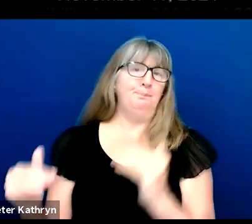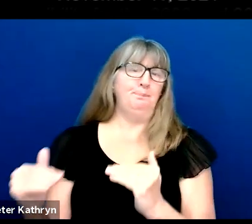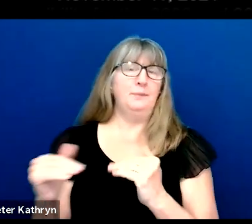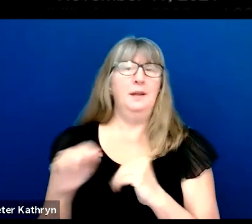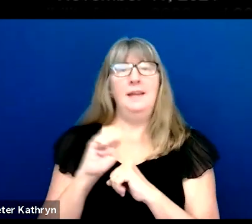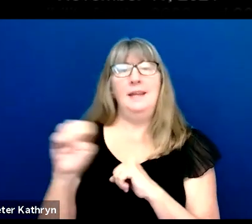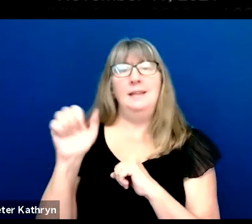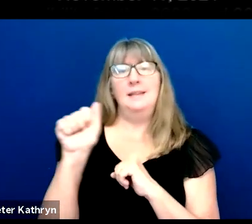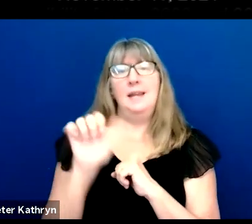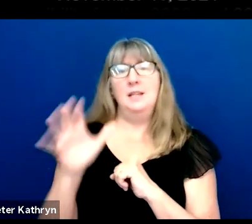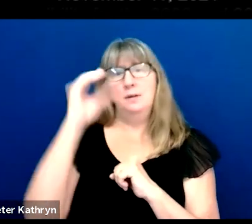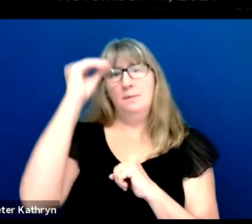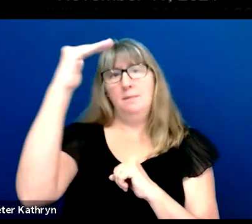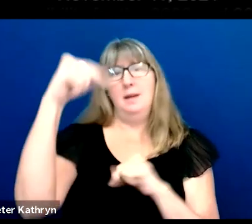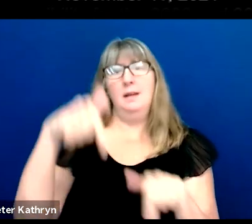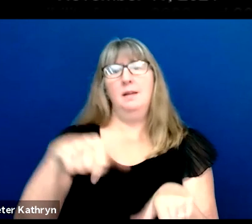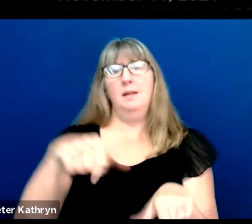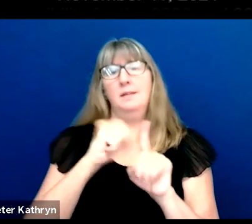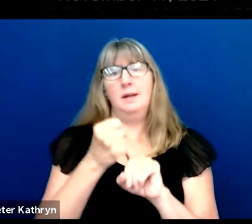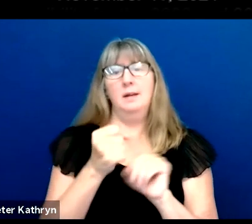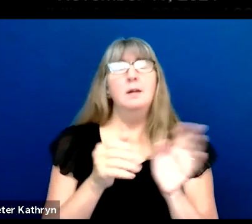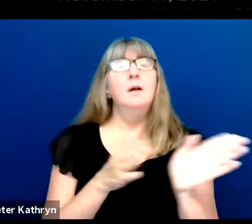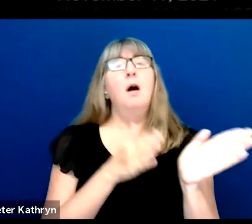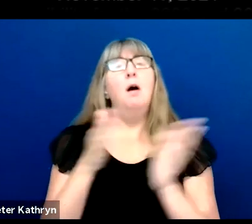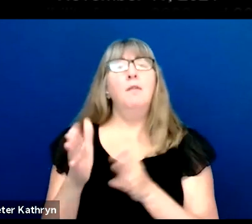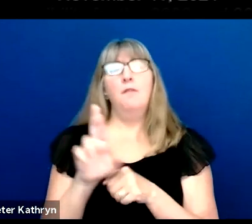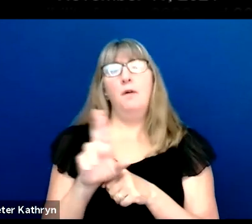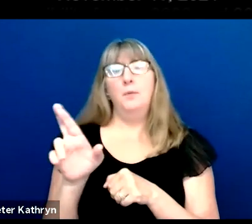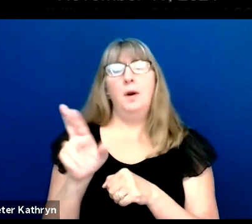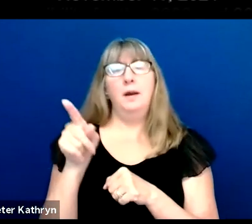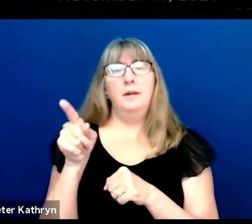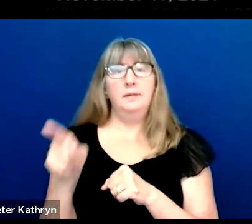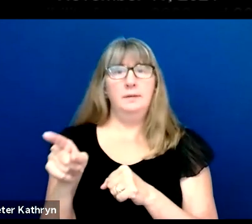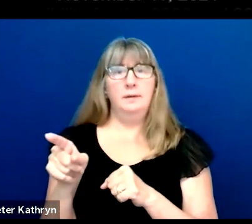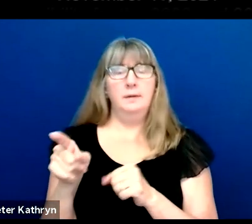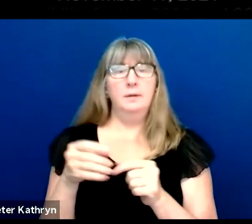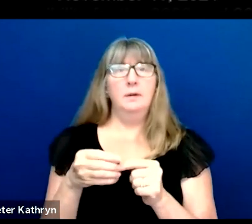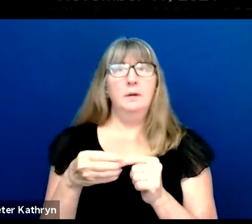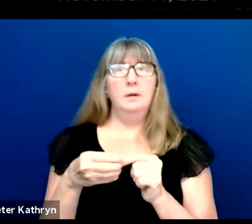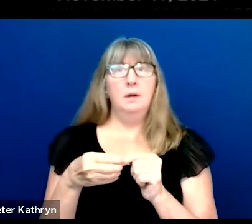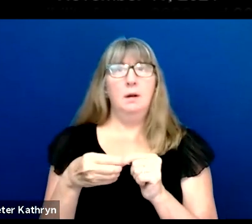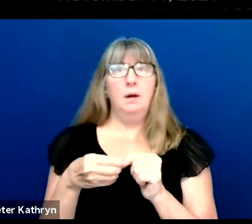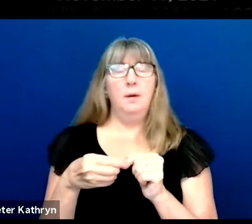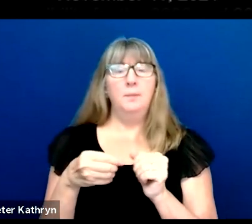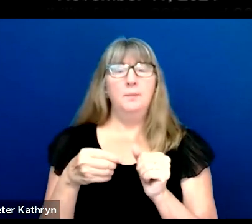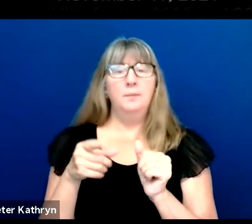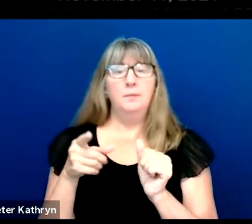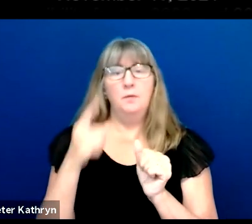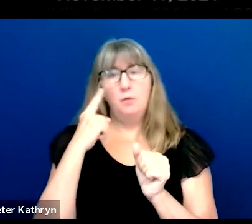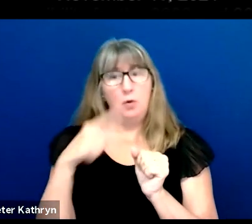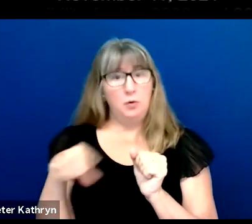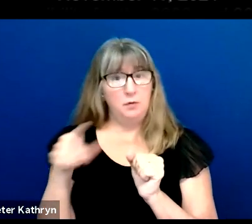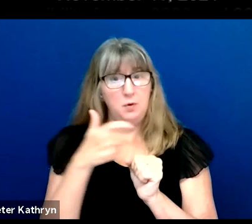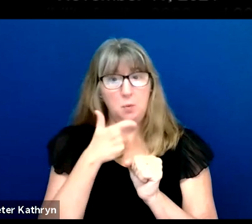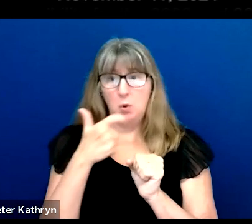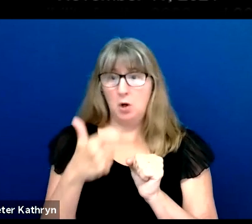man in our society. And on the far right, we have, just for those of you watching